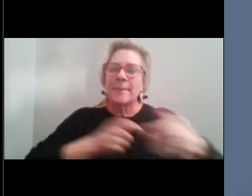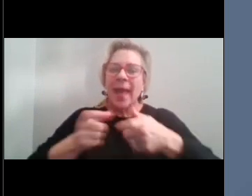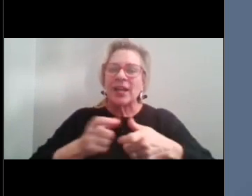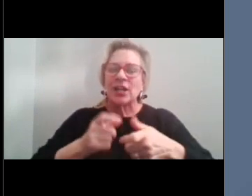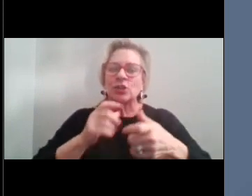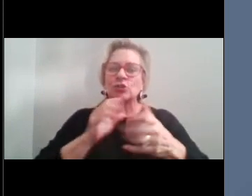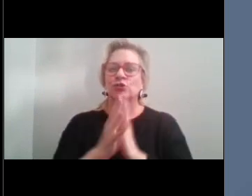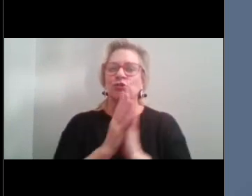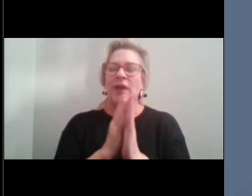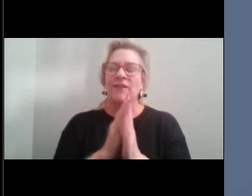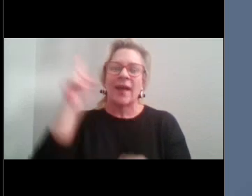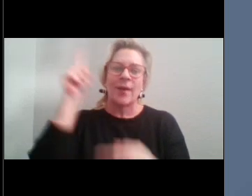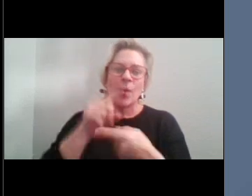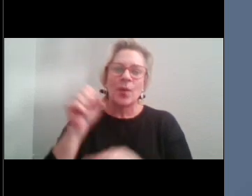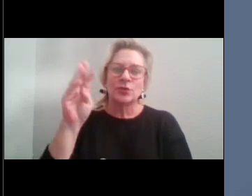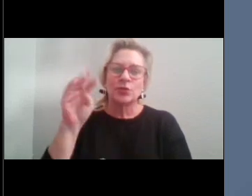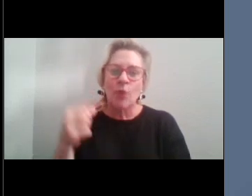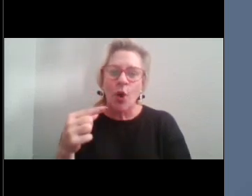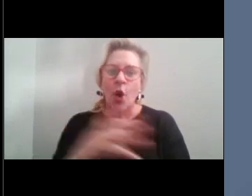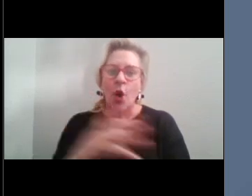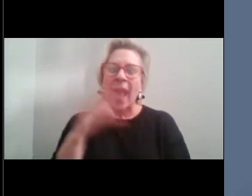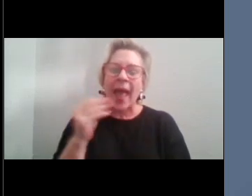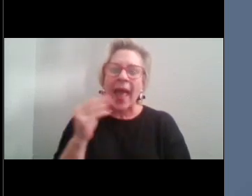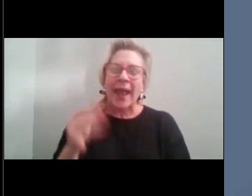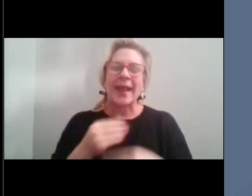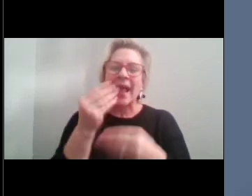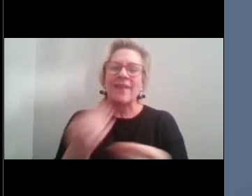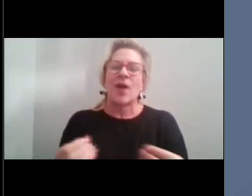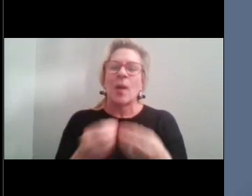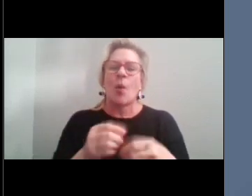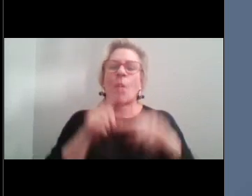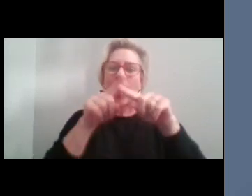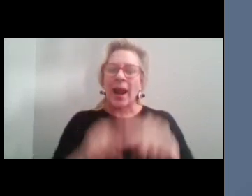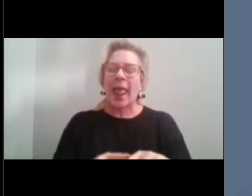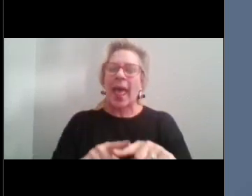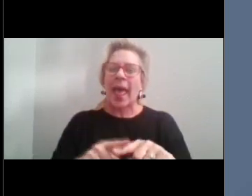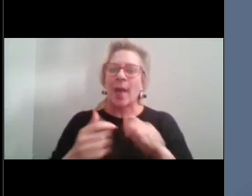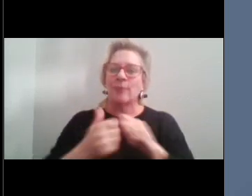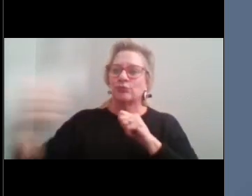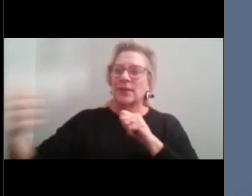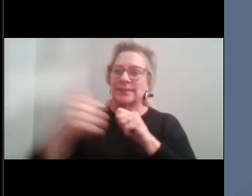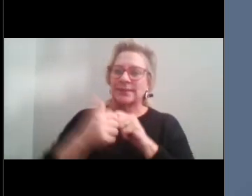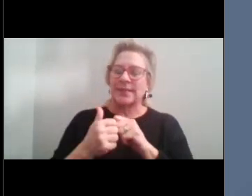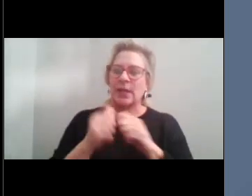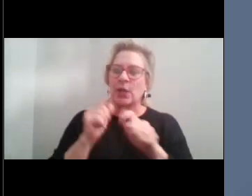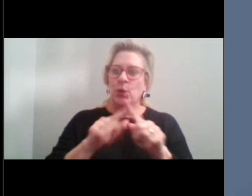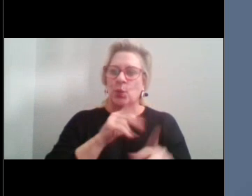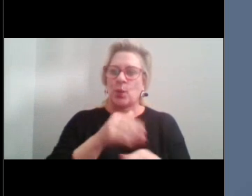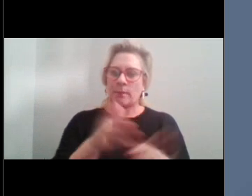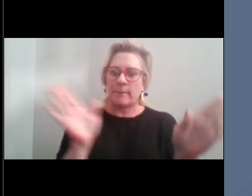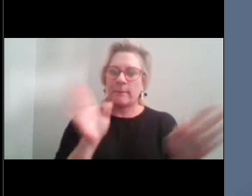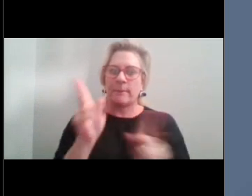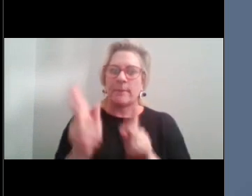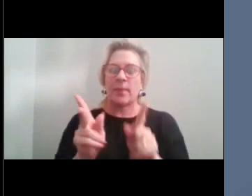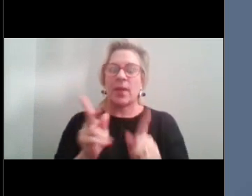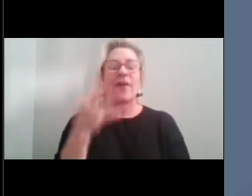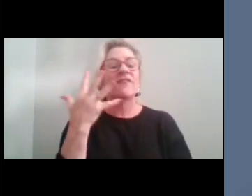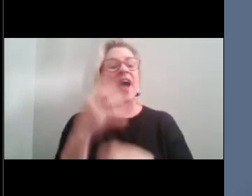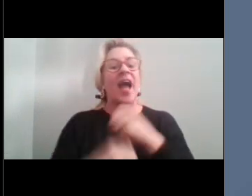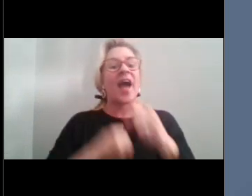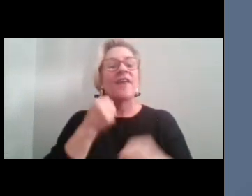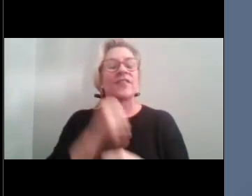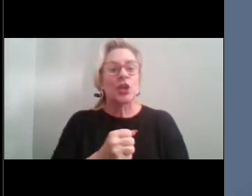reduce air pollution, and offer express buses for more reliable public transit. RCTC marked 5 years of operations